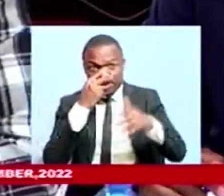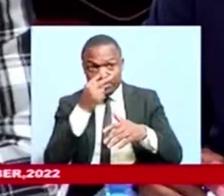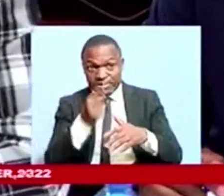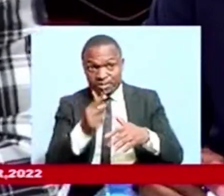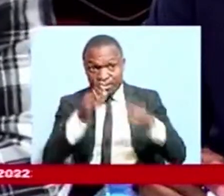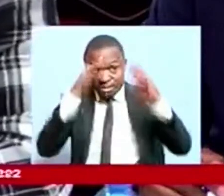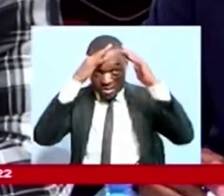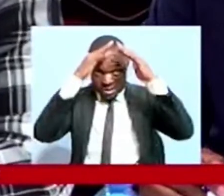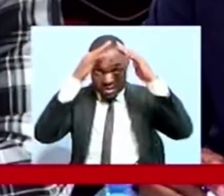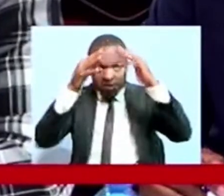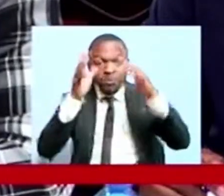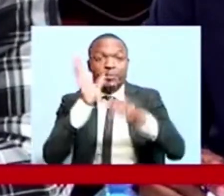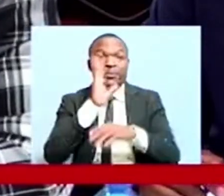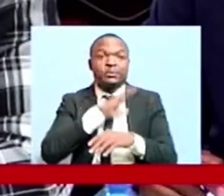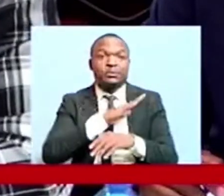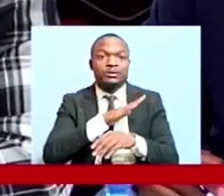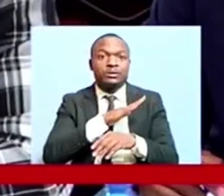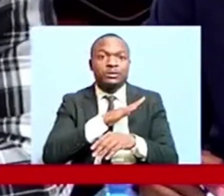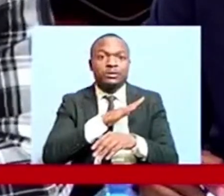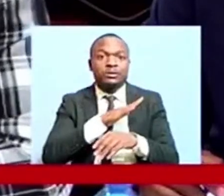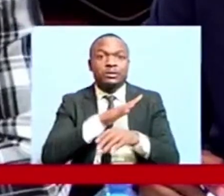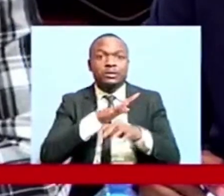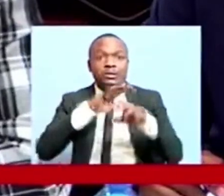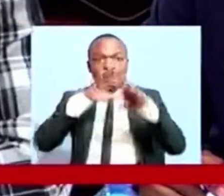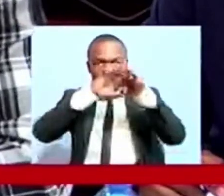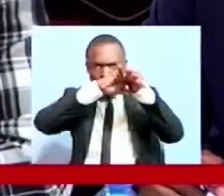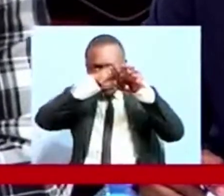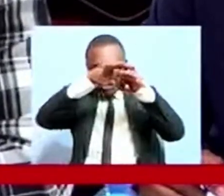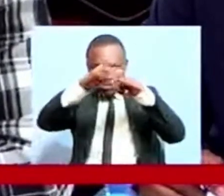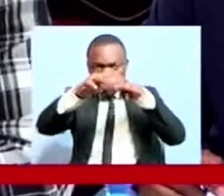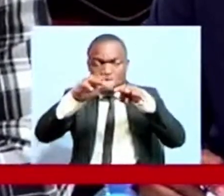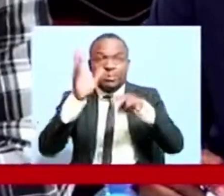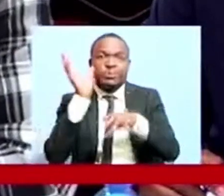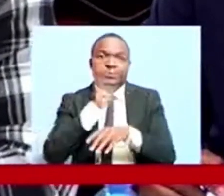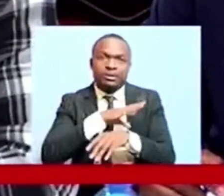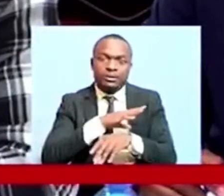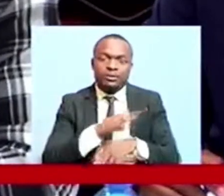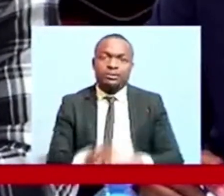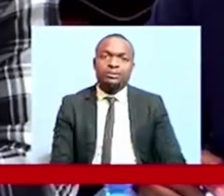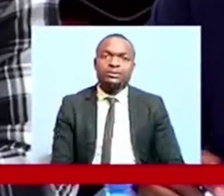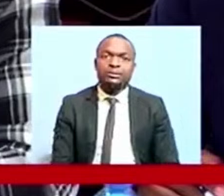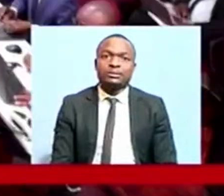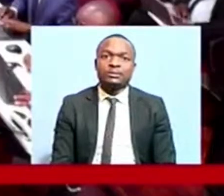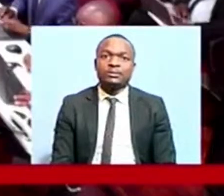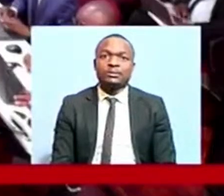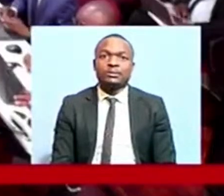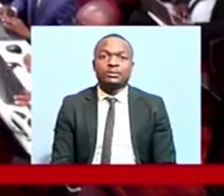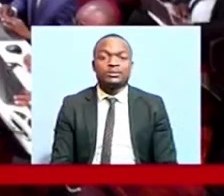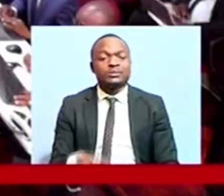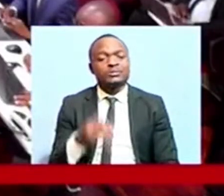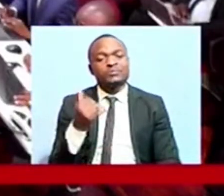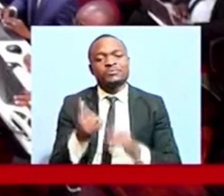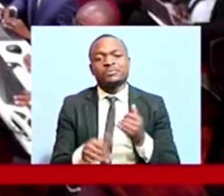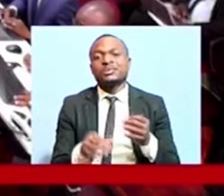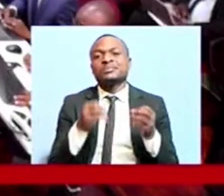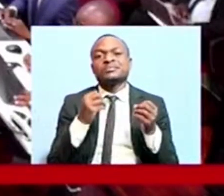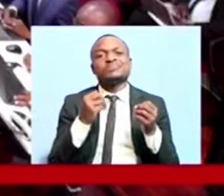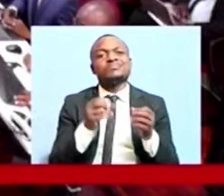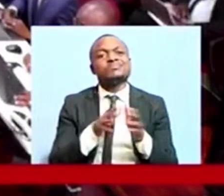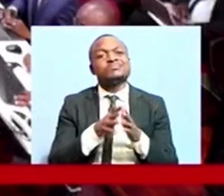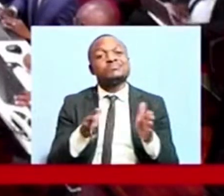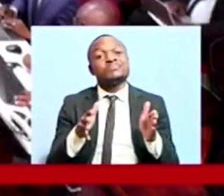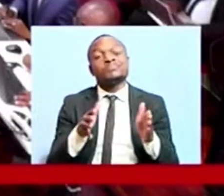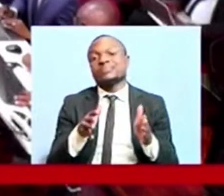completed. Then the spider trusses he had already fixed. So, window frames. So you are consuming a lot of time. Didn't you get what he